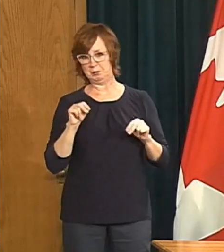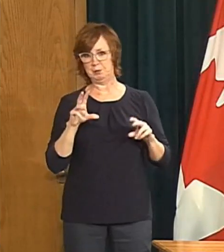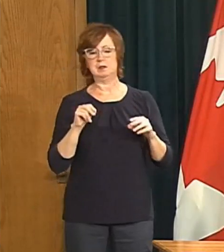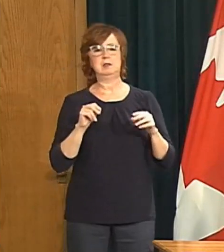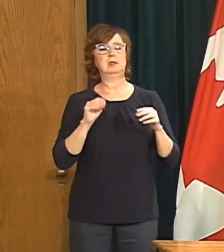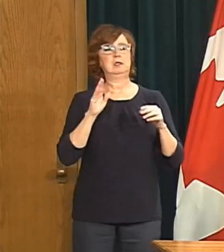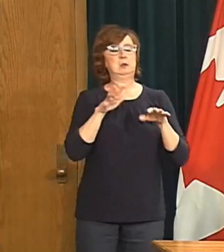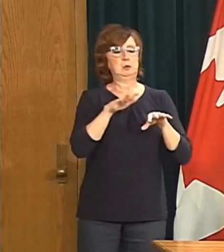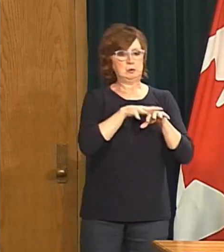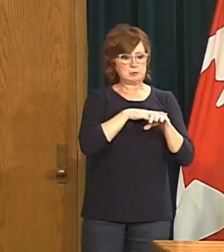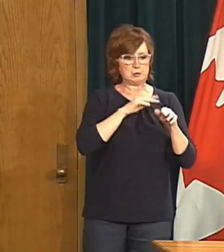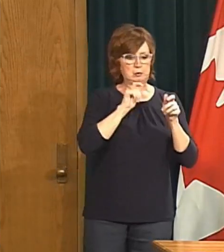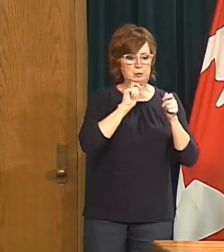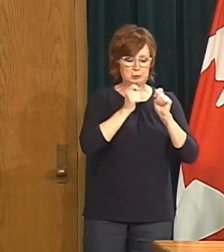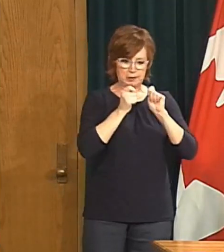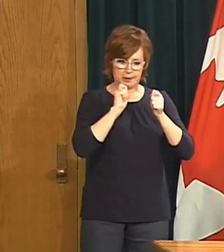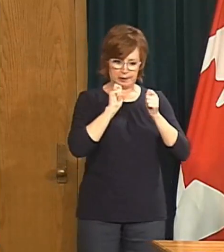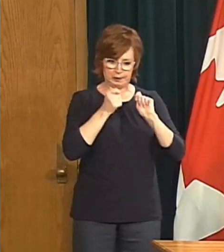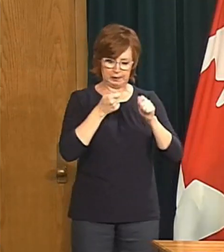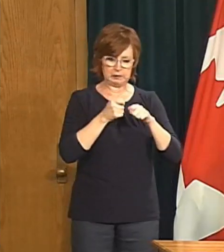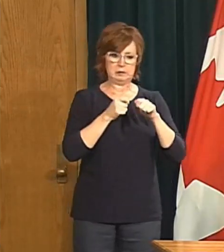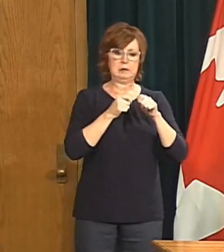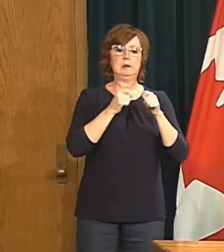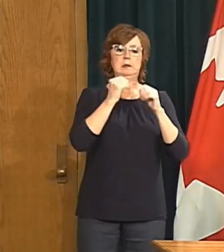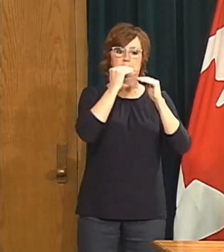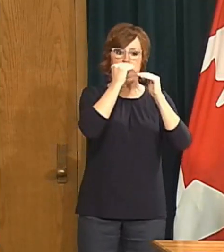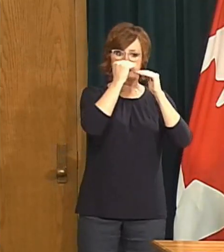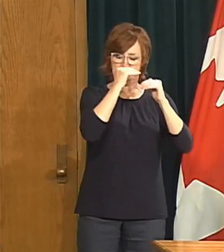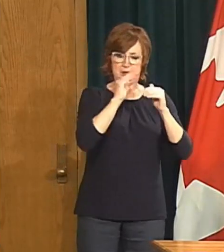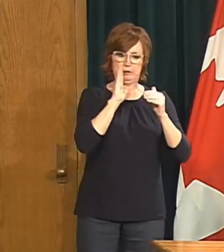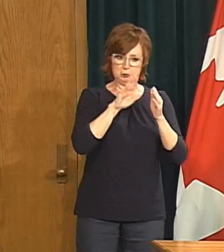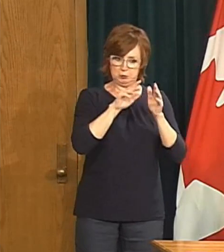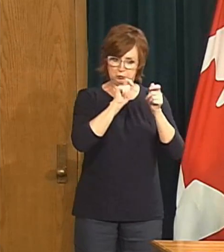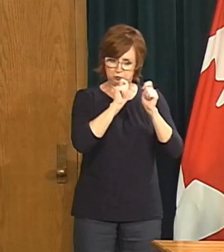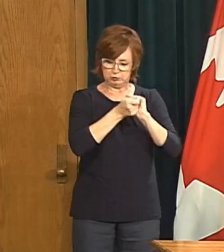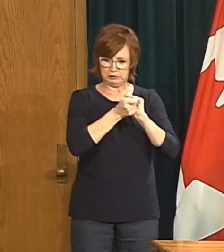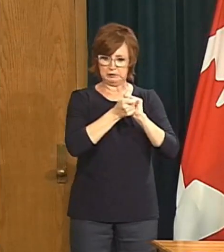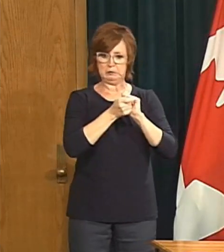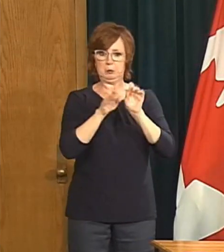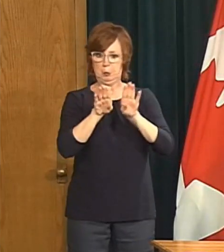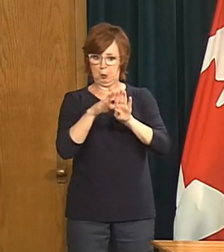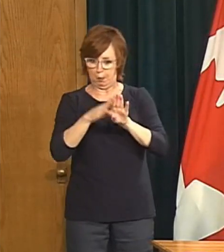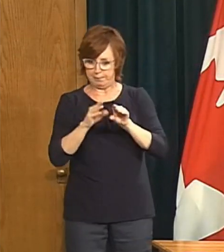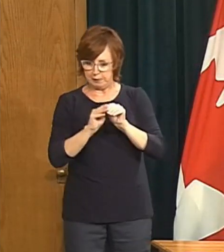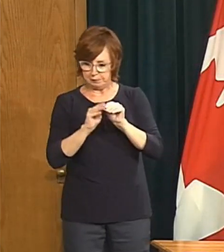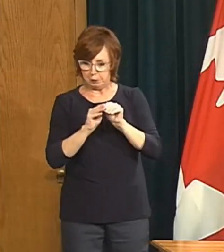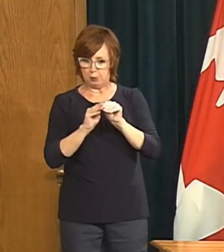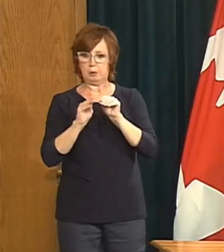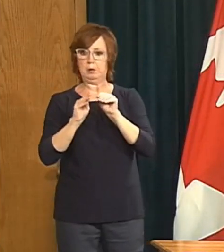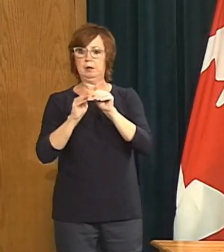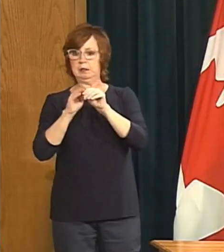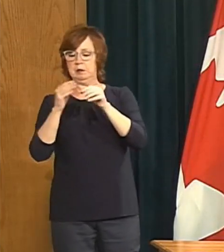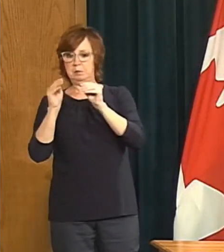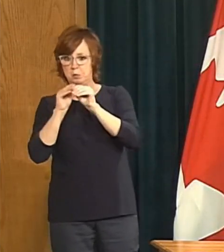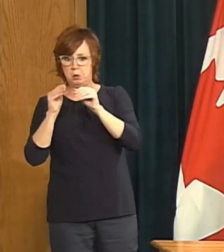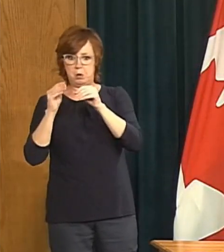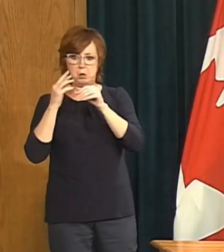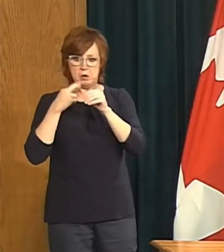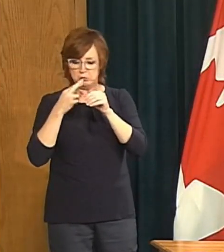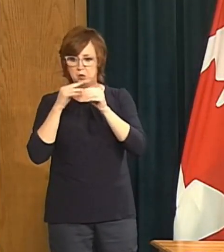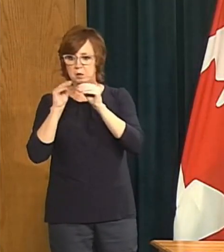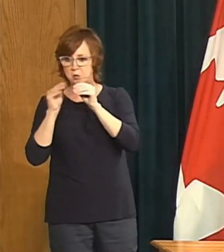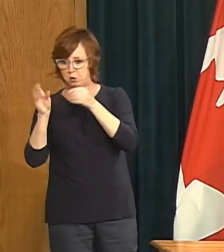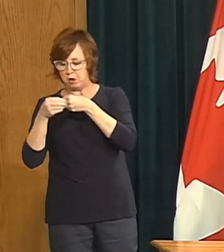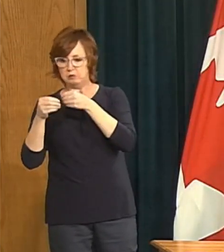reopen businesses and begin public venues, it will be done cautiously. It will be done methodically and